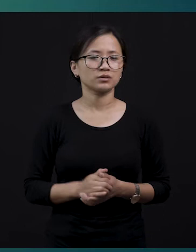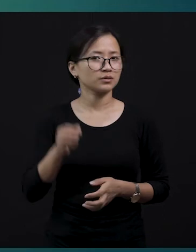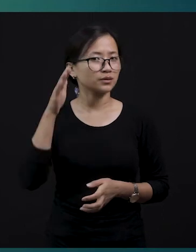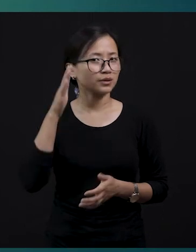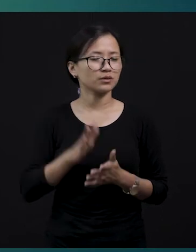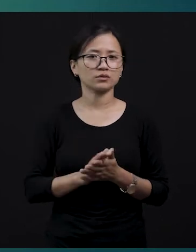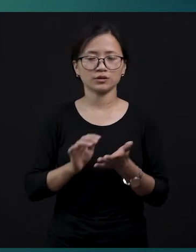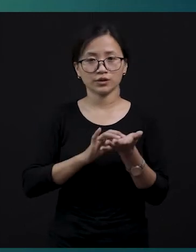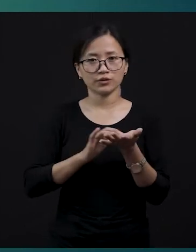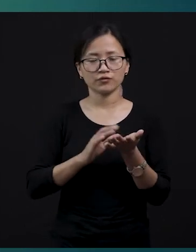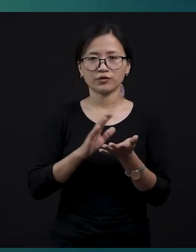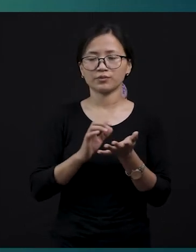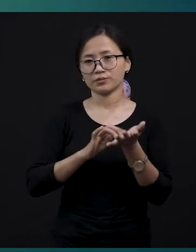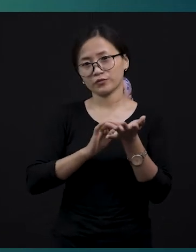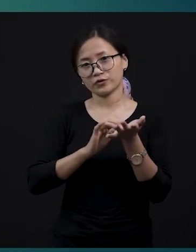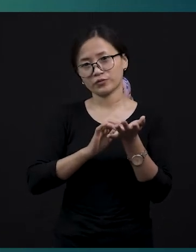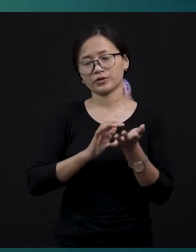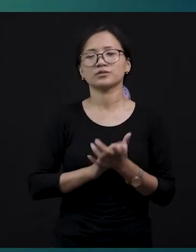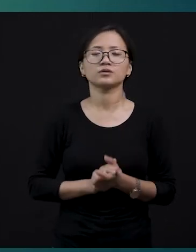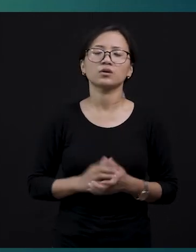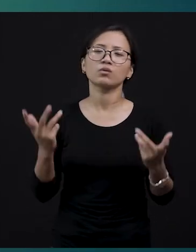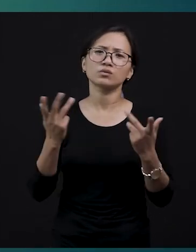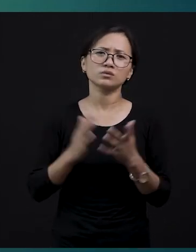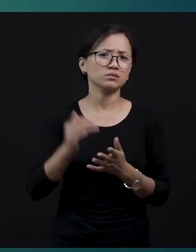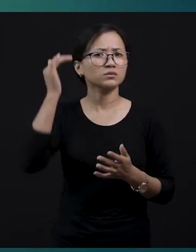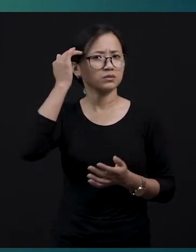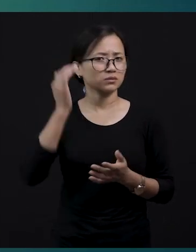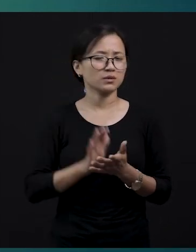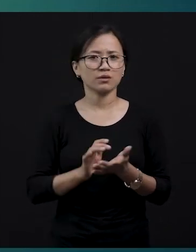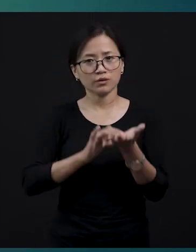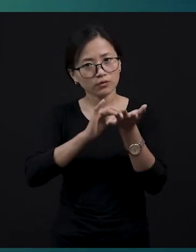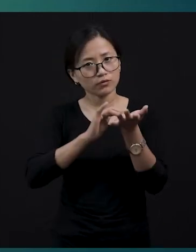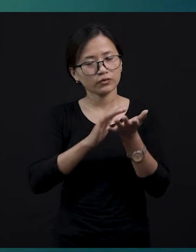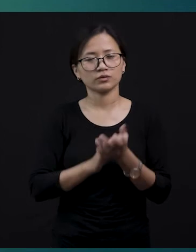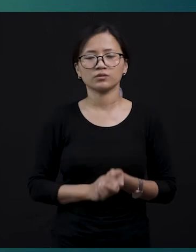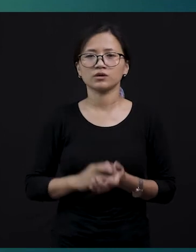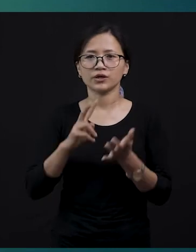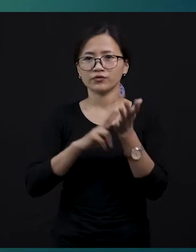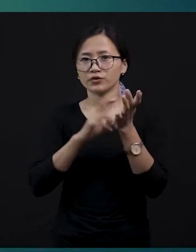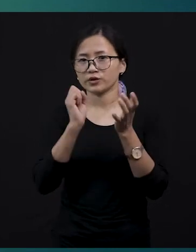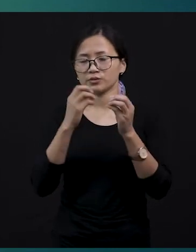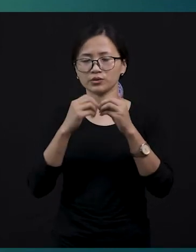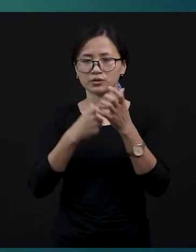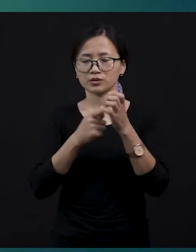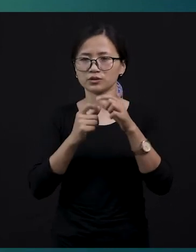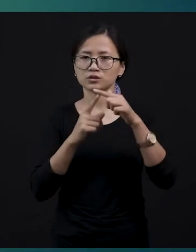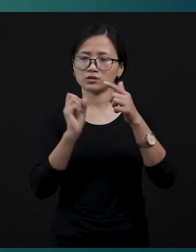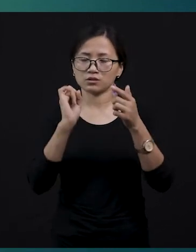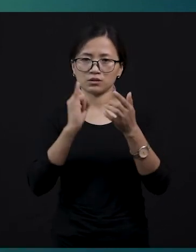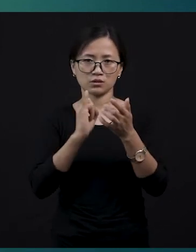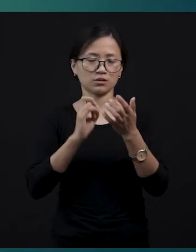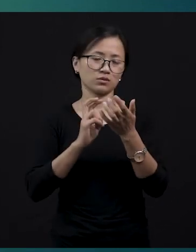hear only vibrations like most other snakes. You know what is vibration, isn't it? You have your phones on vibration mode, and